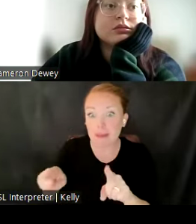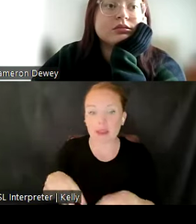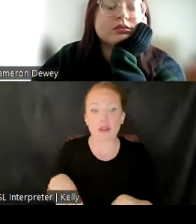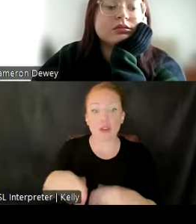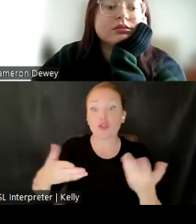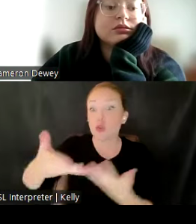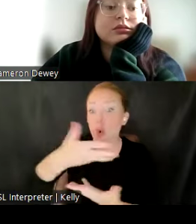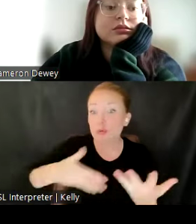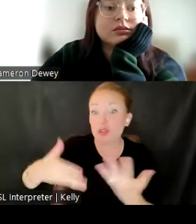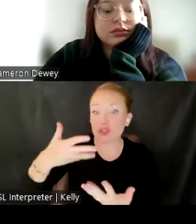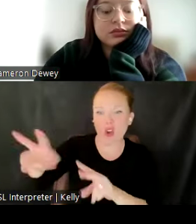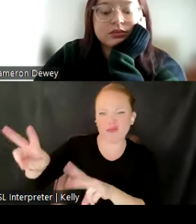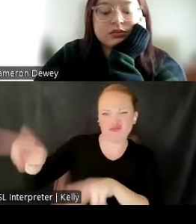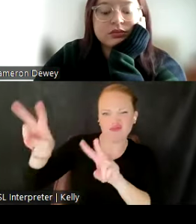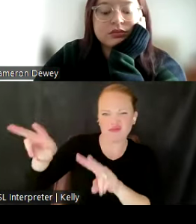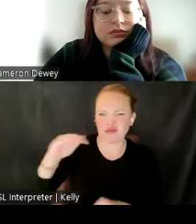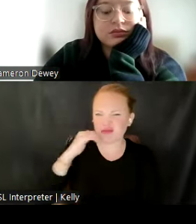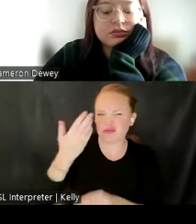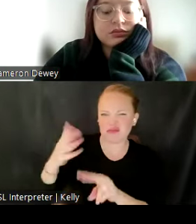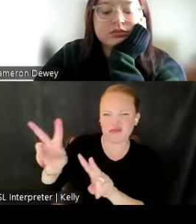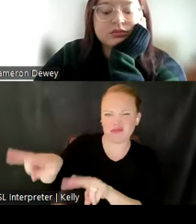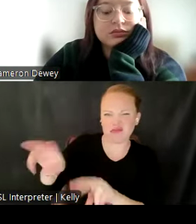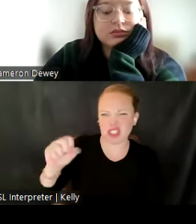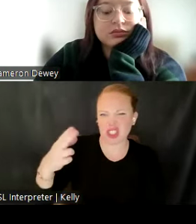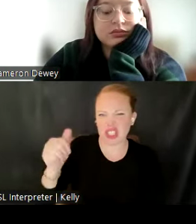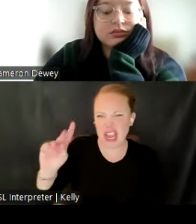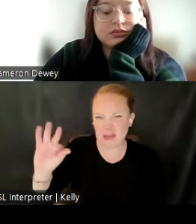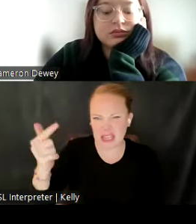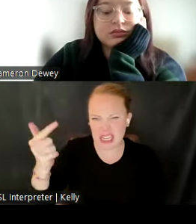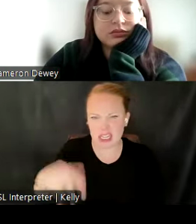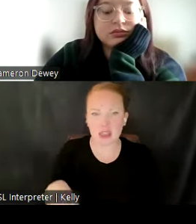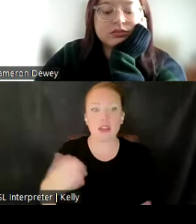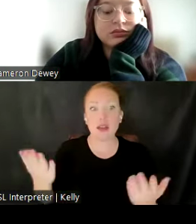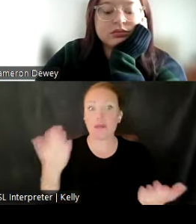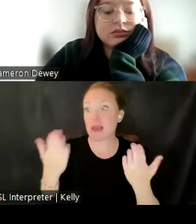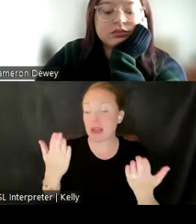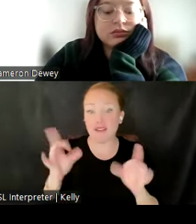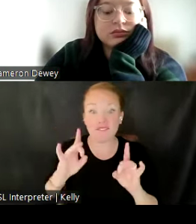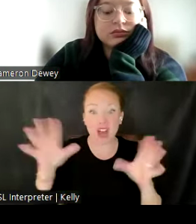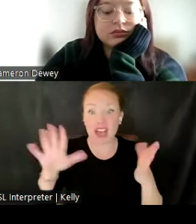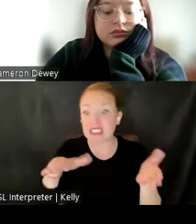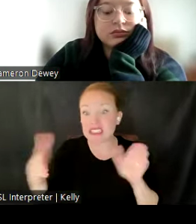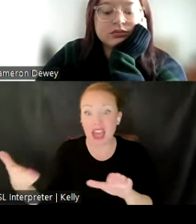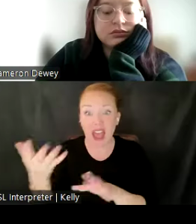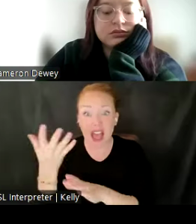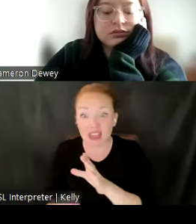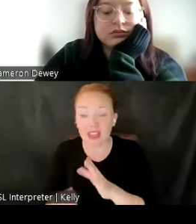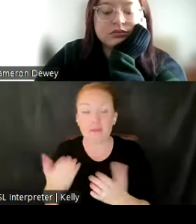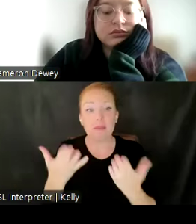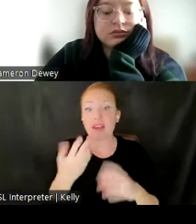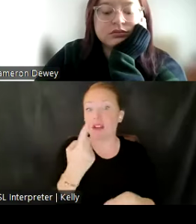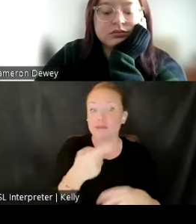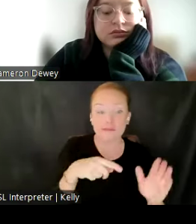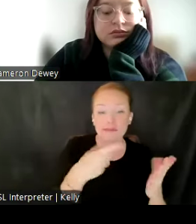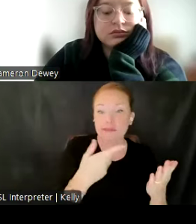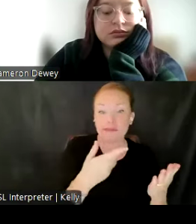good one. Sudden, unexpected, or violent death of someone, whether it be accidental or a suicide or